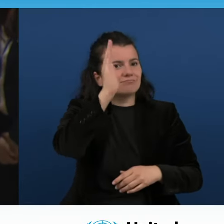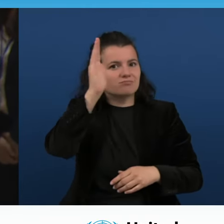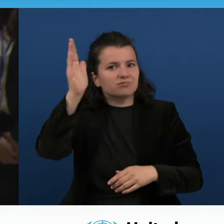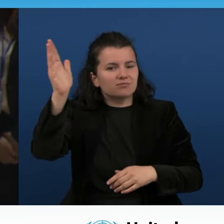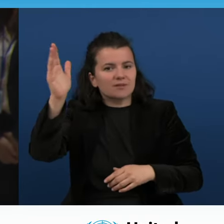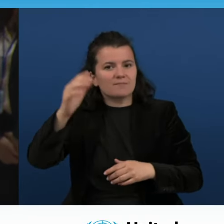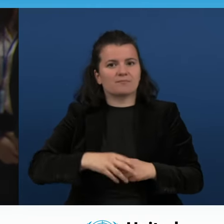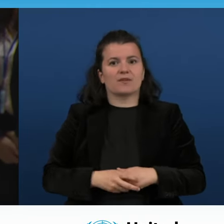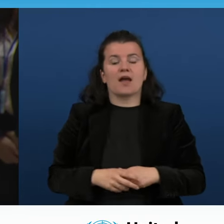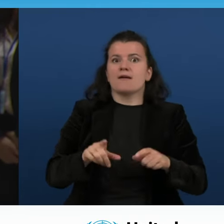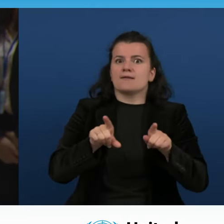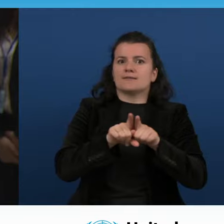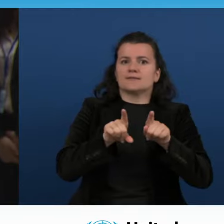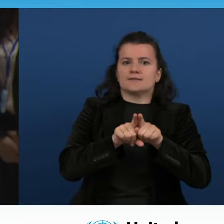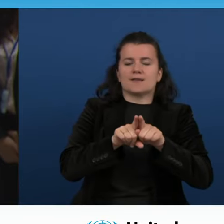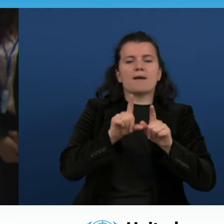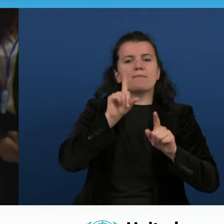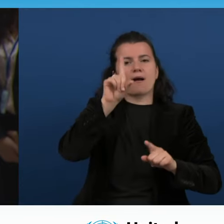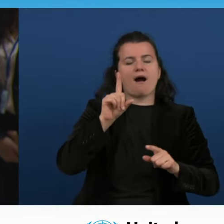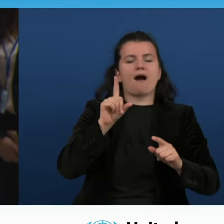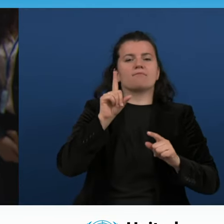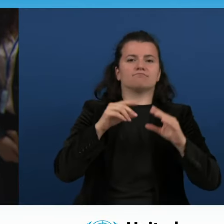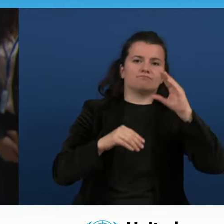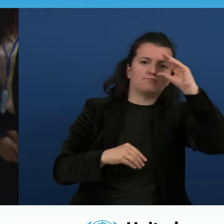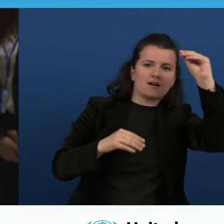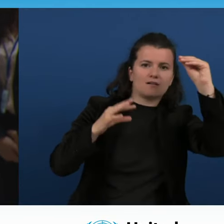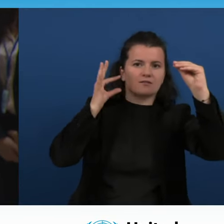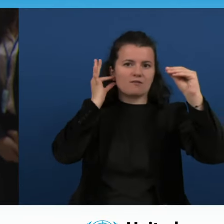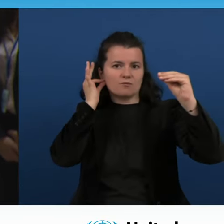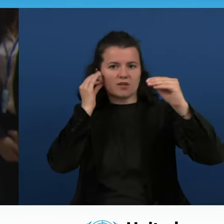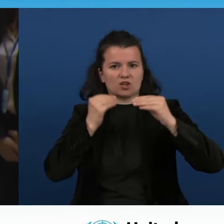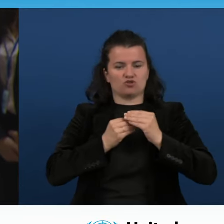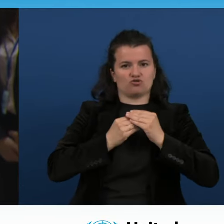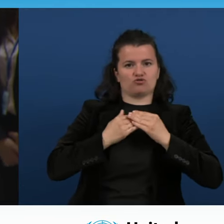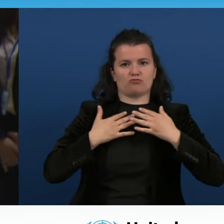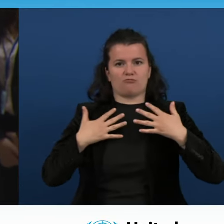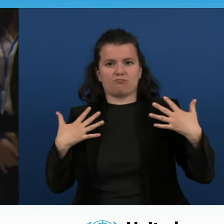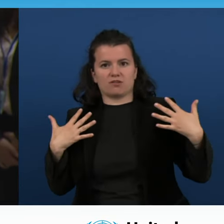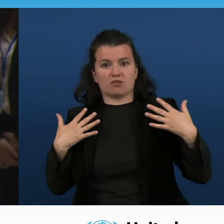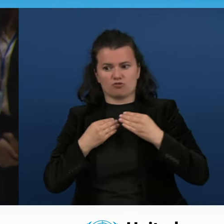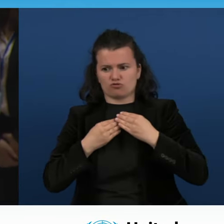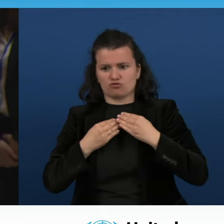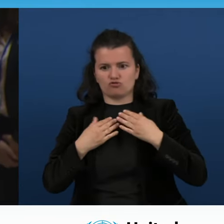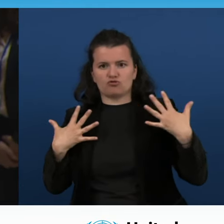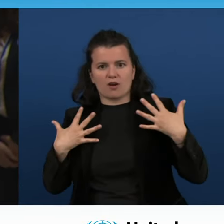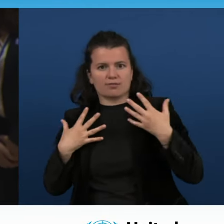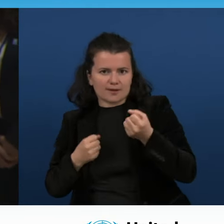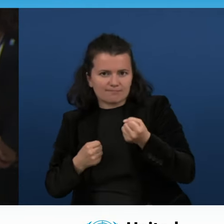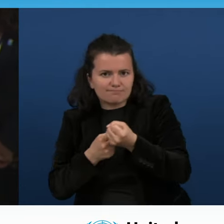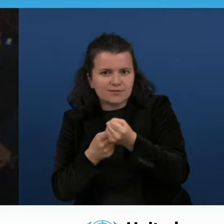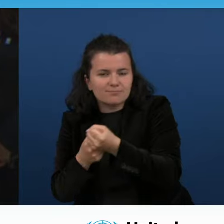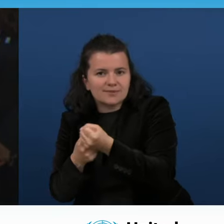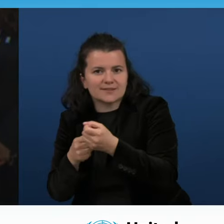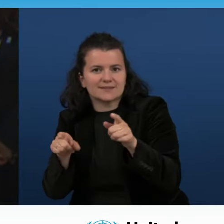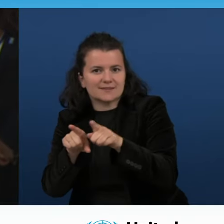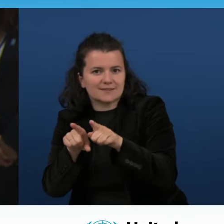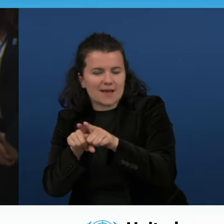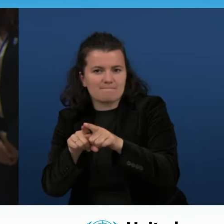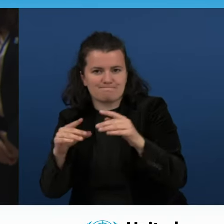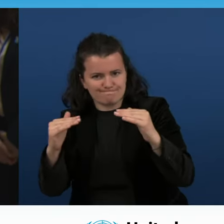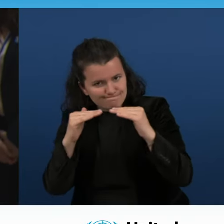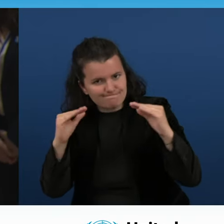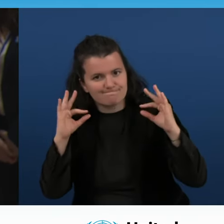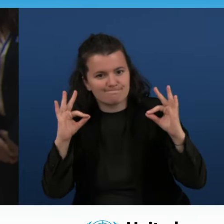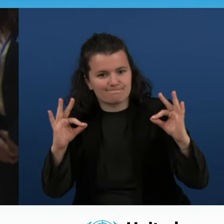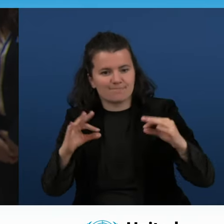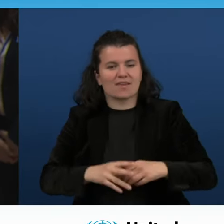gender-responsive poverty eradication policies, social protection, public services, sustainable infrastructure,